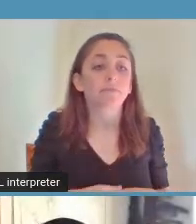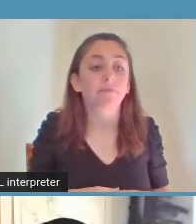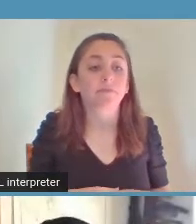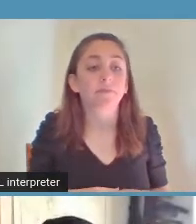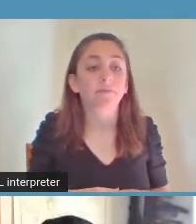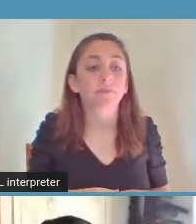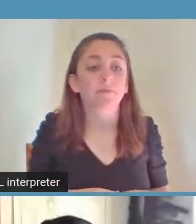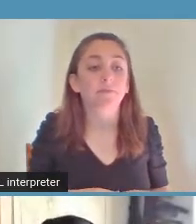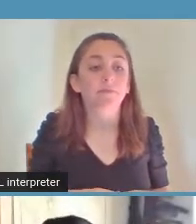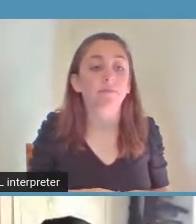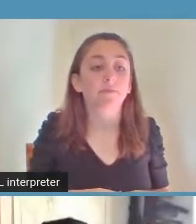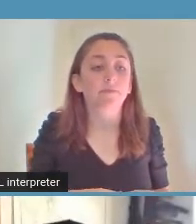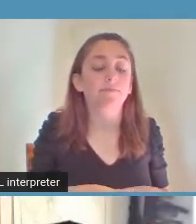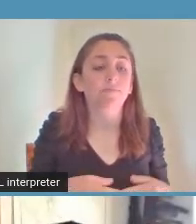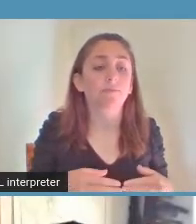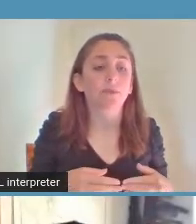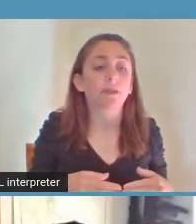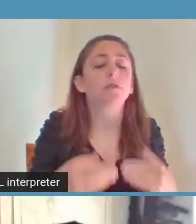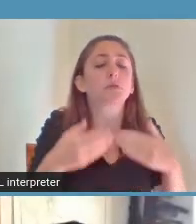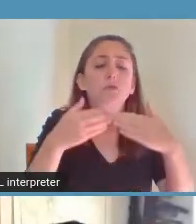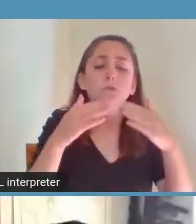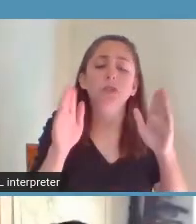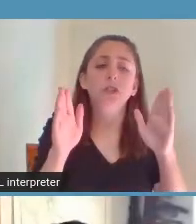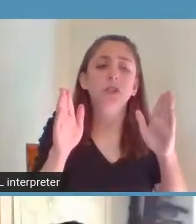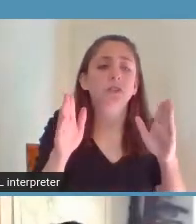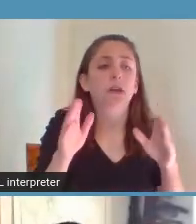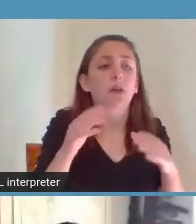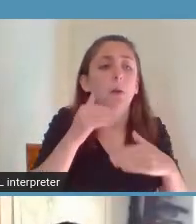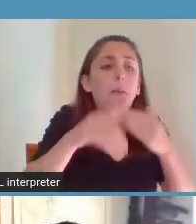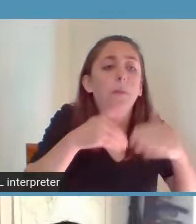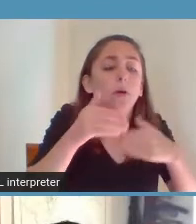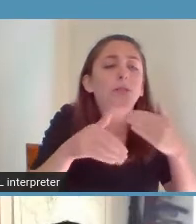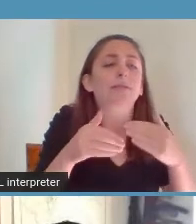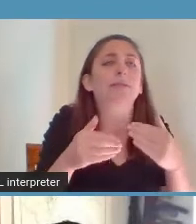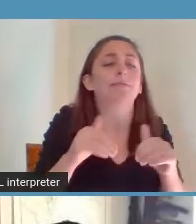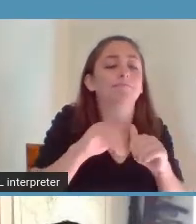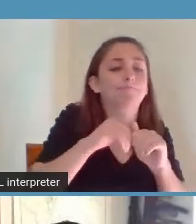that's sort of the general process on how the podcast goes.